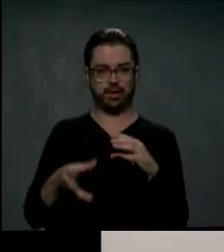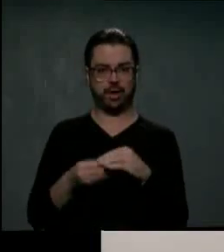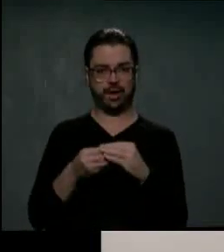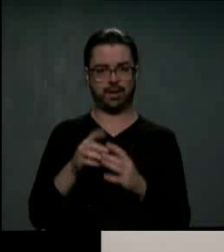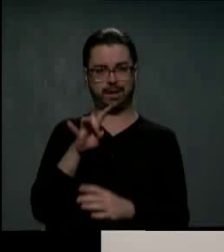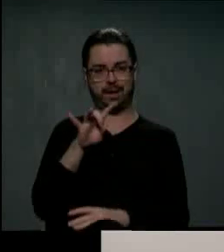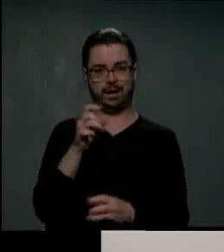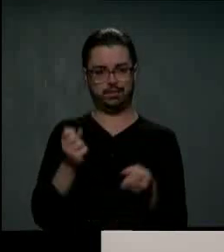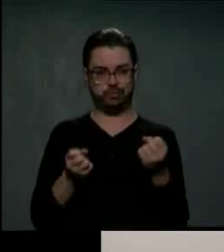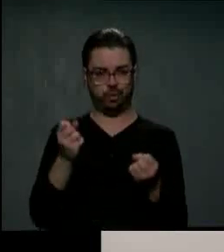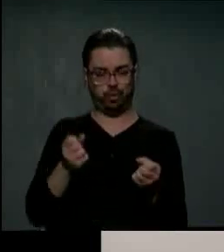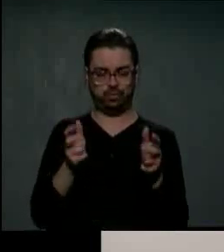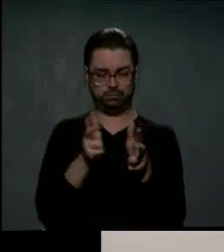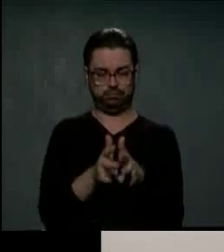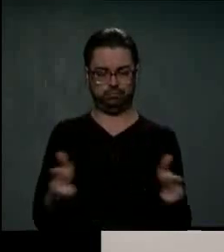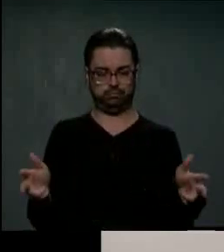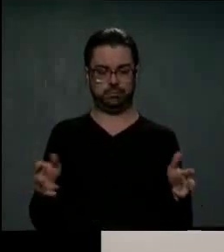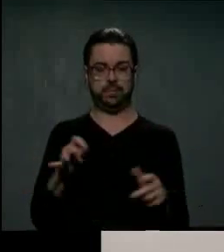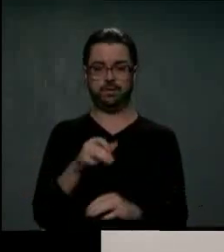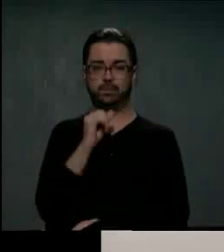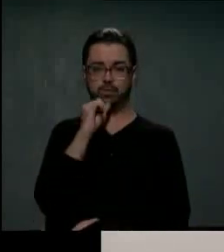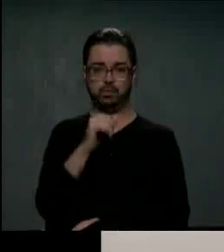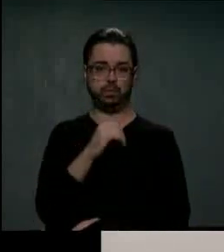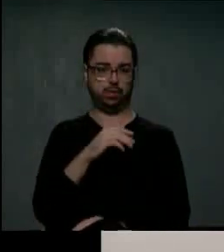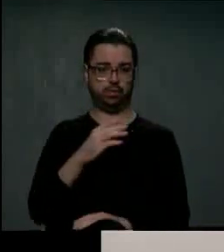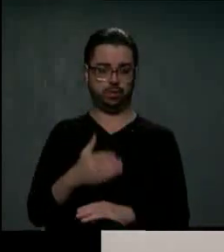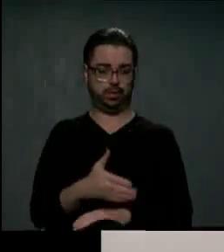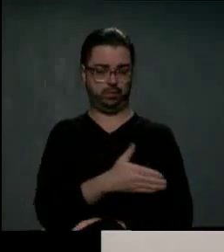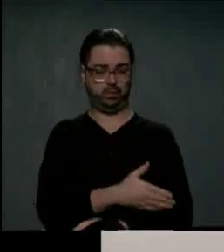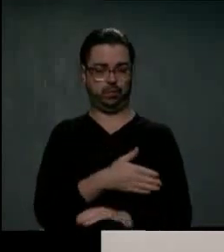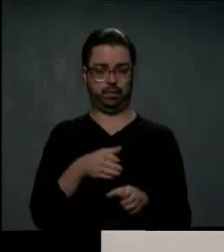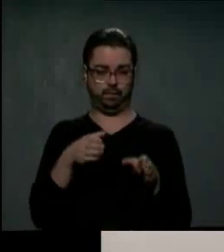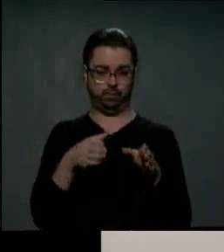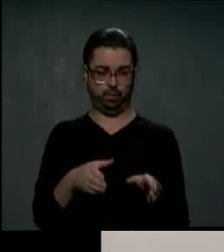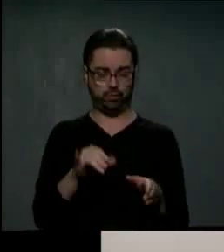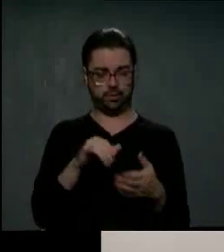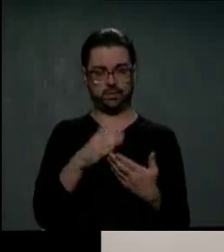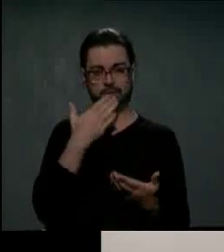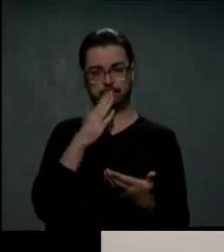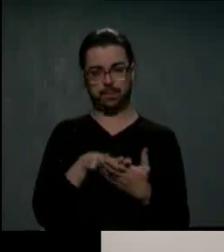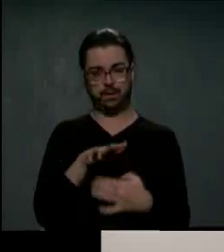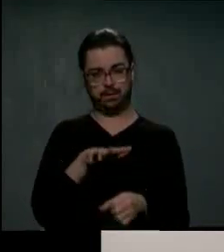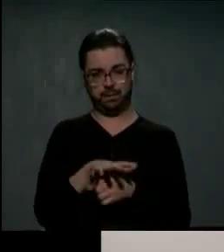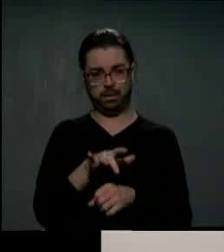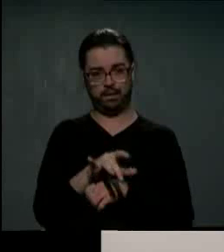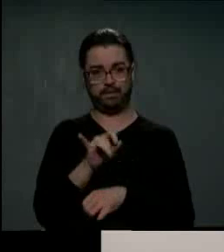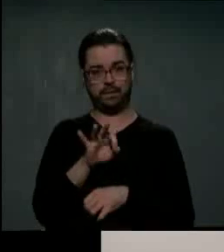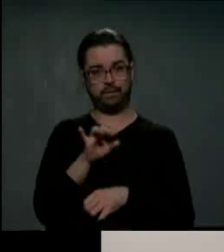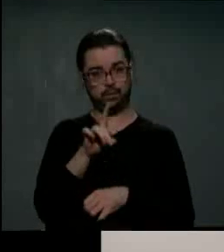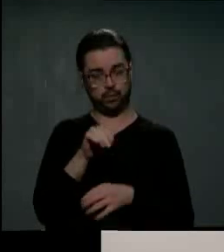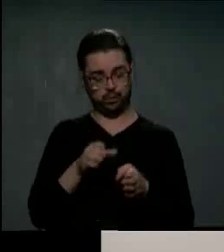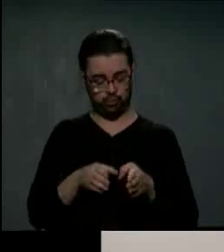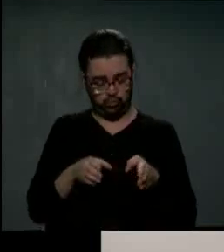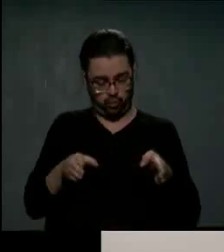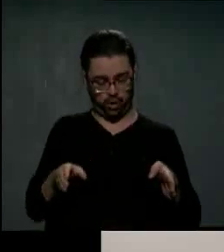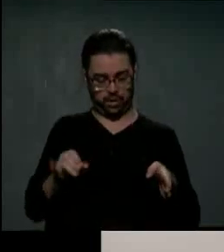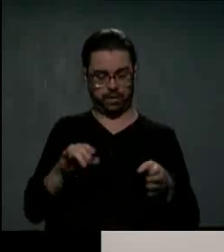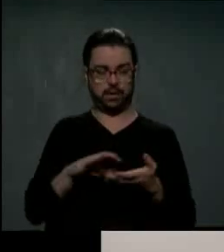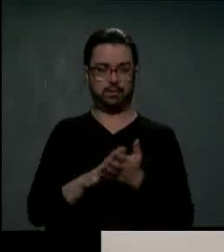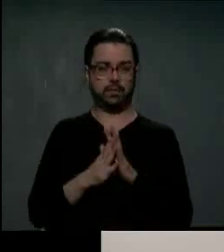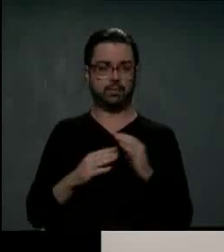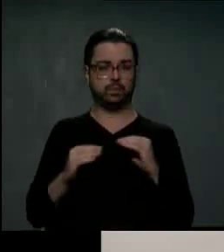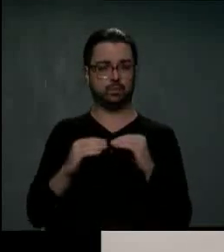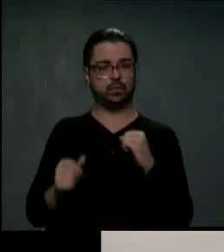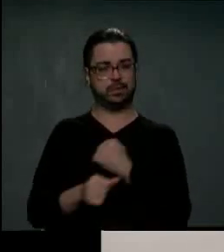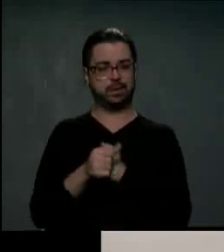8 cars. And we're talking, you know, if you don't improve the roads, you know, it's bad enough. If you do, you widen it. And then that's just a dangerous